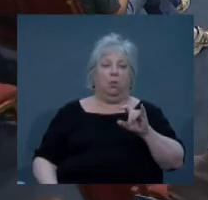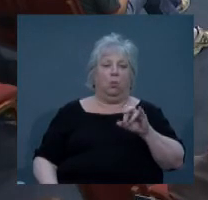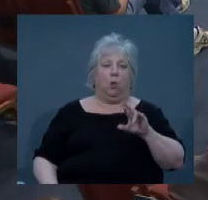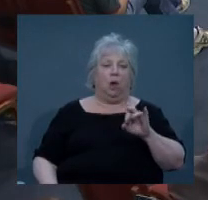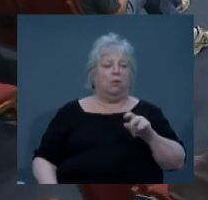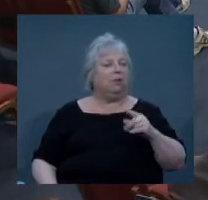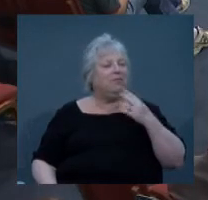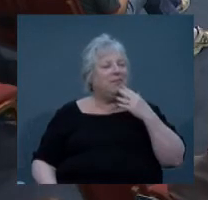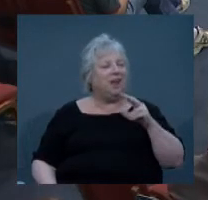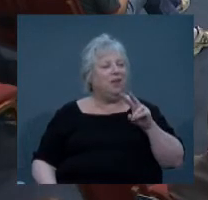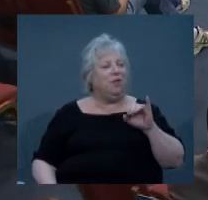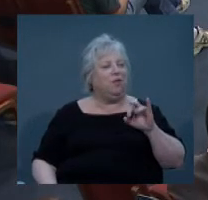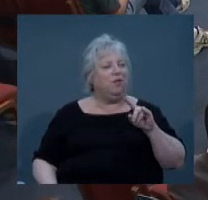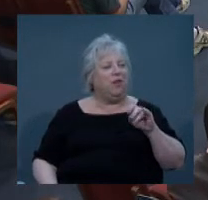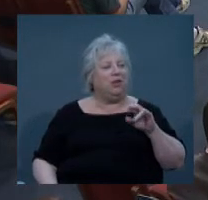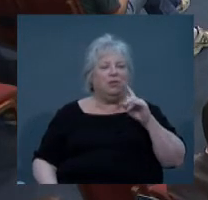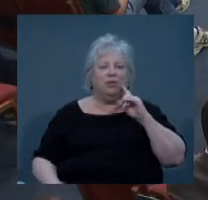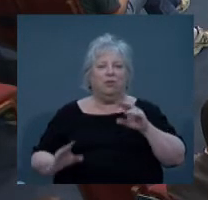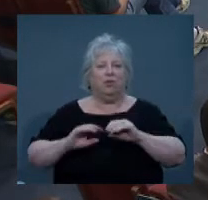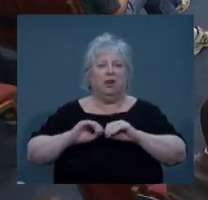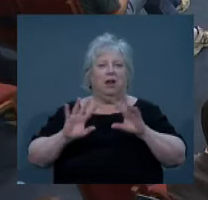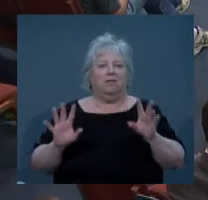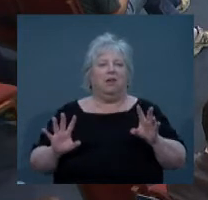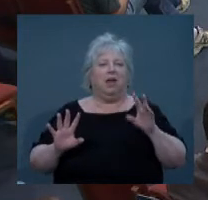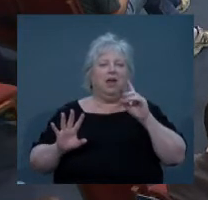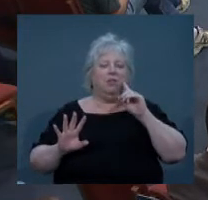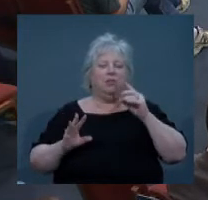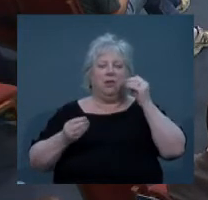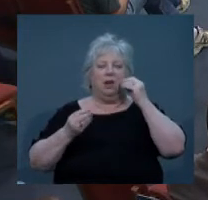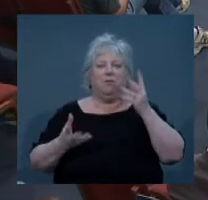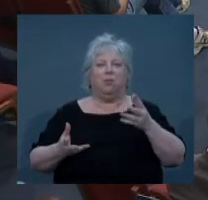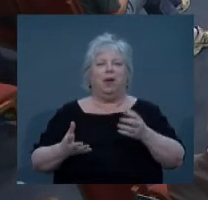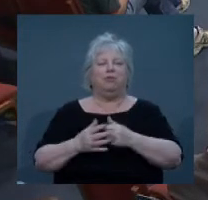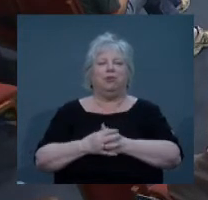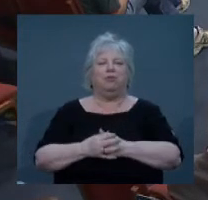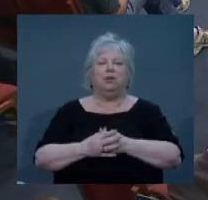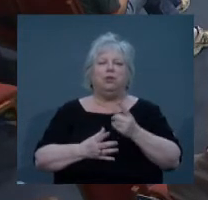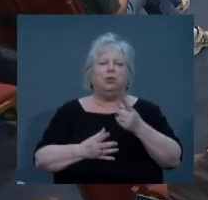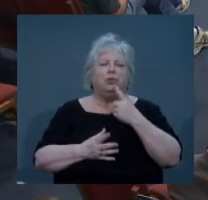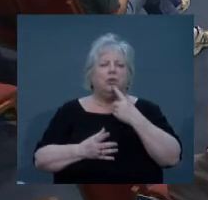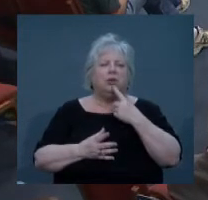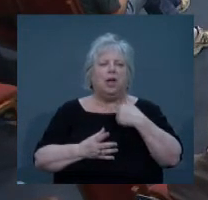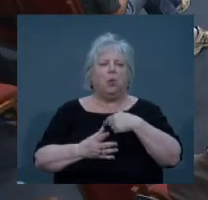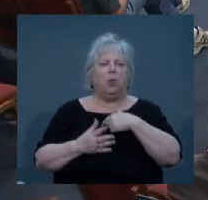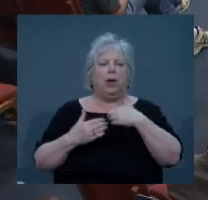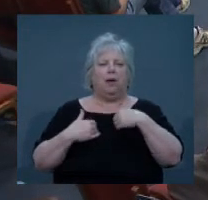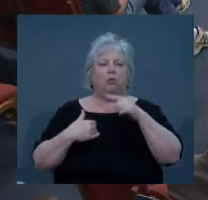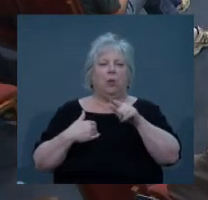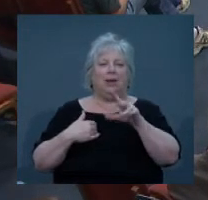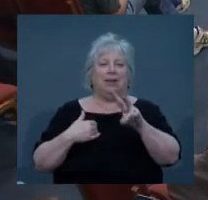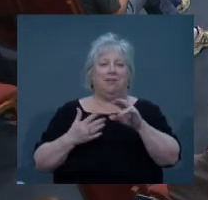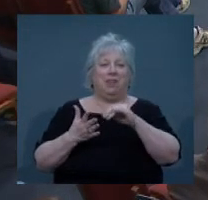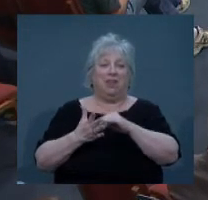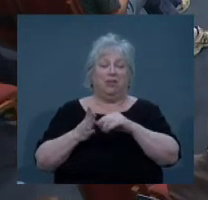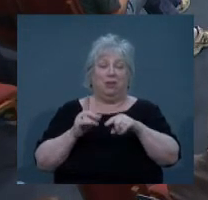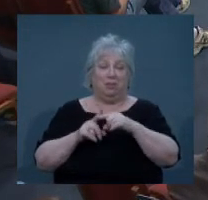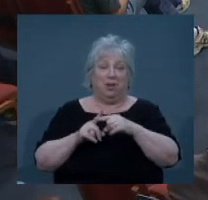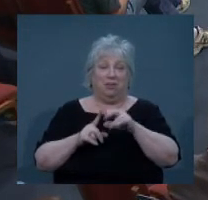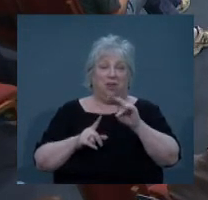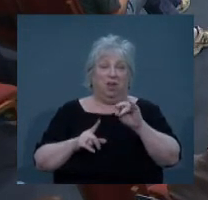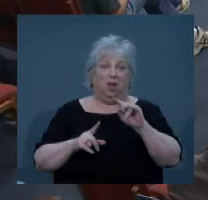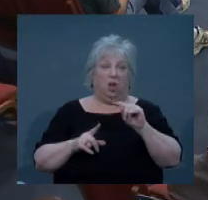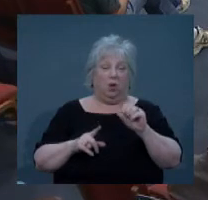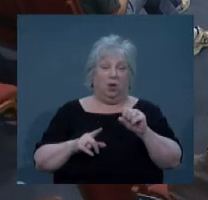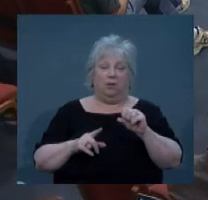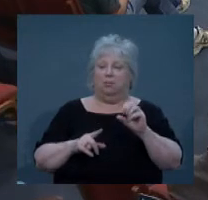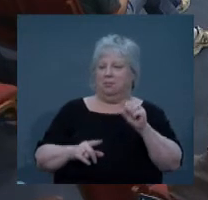Thank you, Victor, for your clarifications on the information. Did you say that we have 27,000 plus